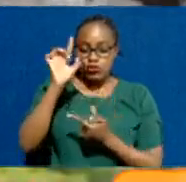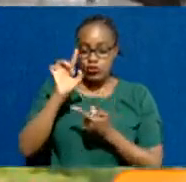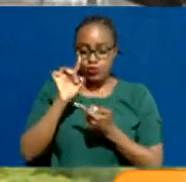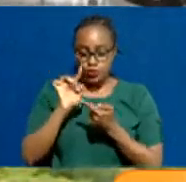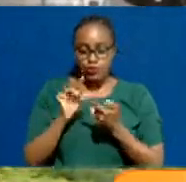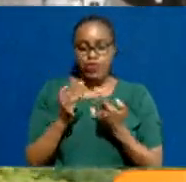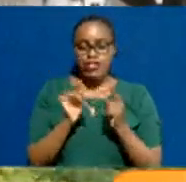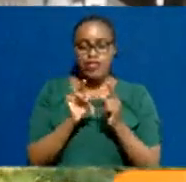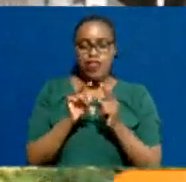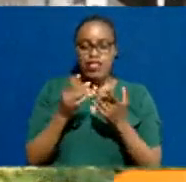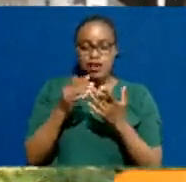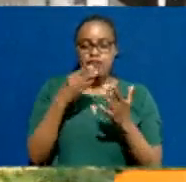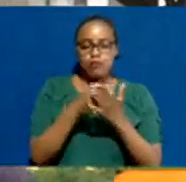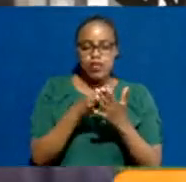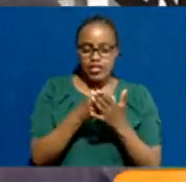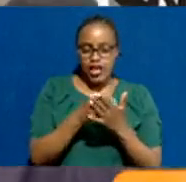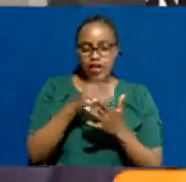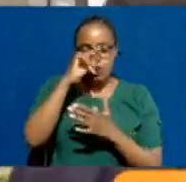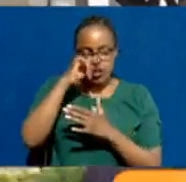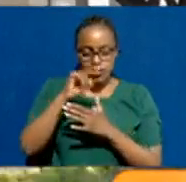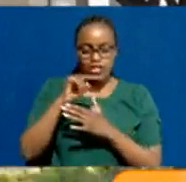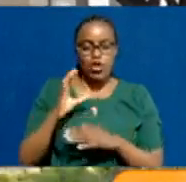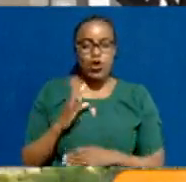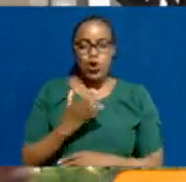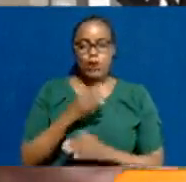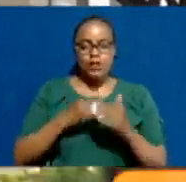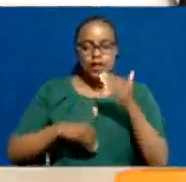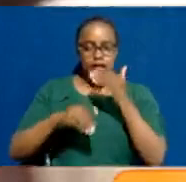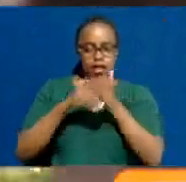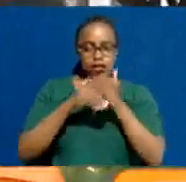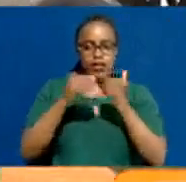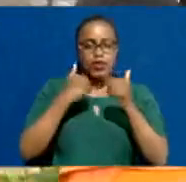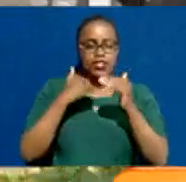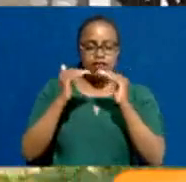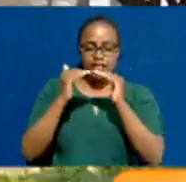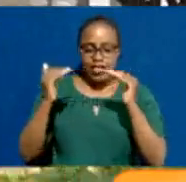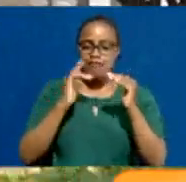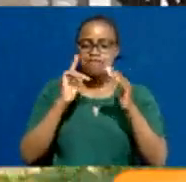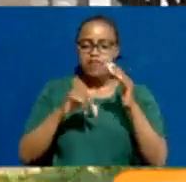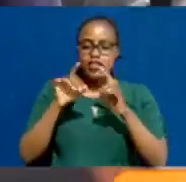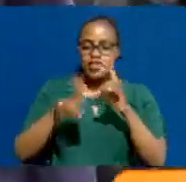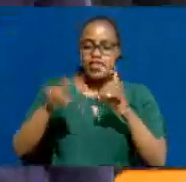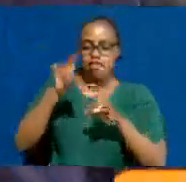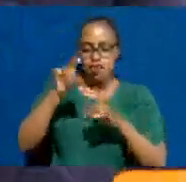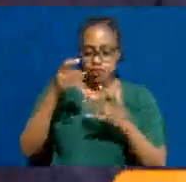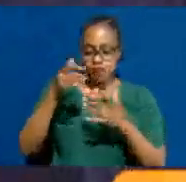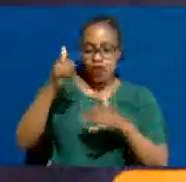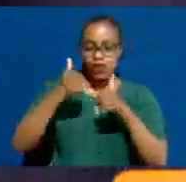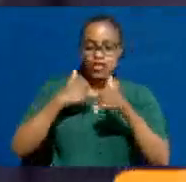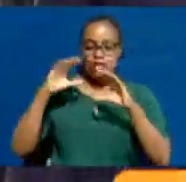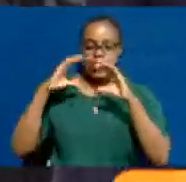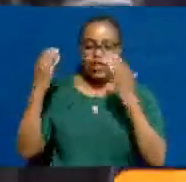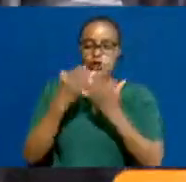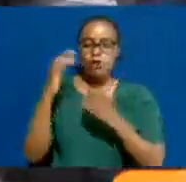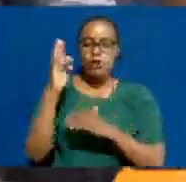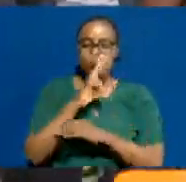months. The Monetary Policy Committee increased the benchmark rate, saying the rising inflation, global risks and